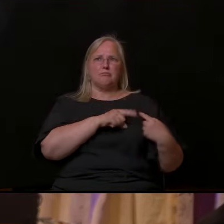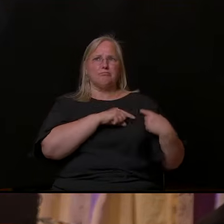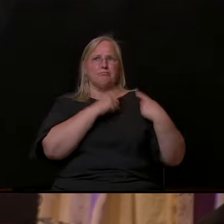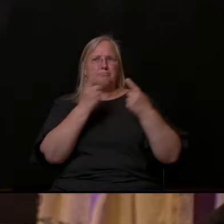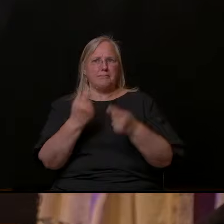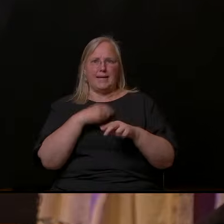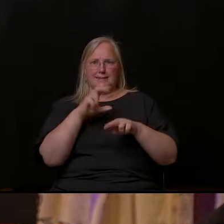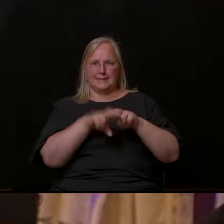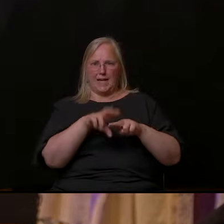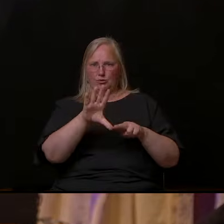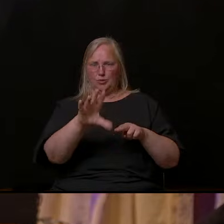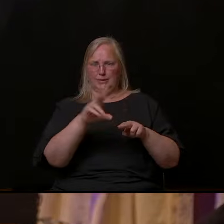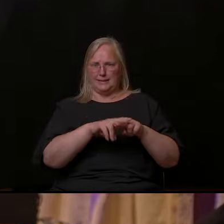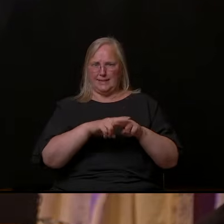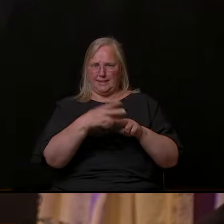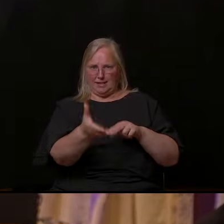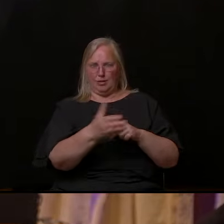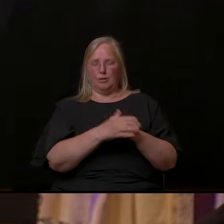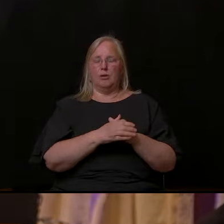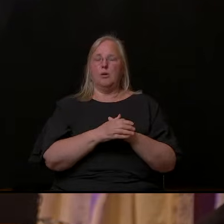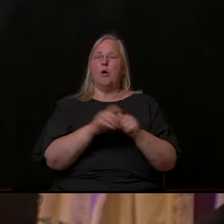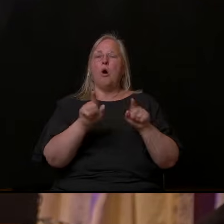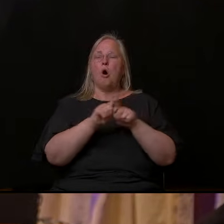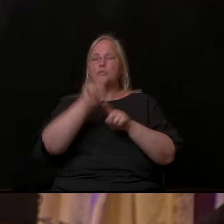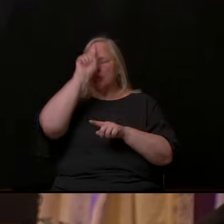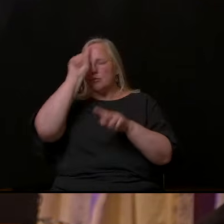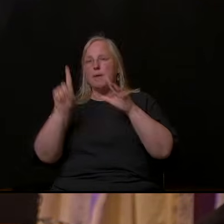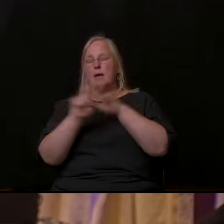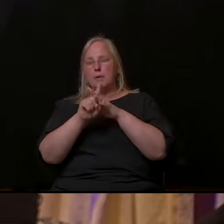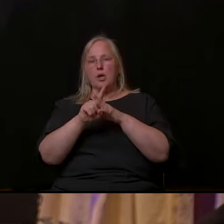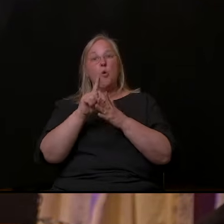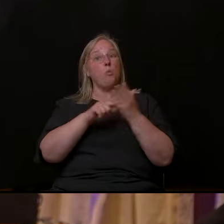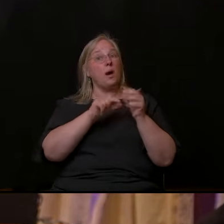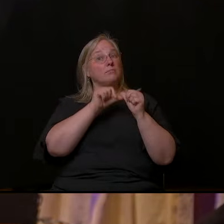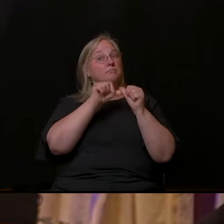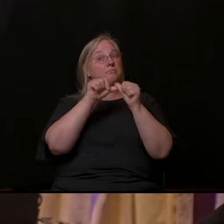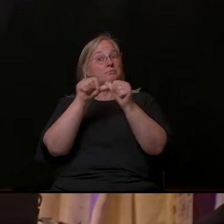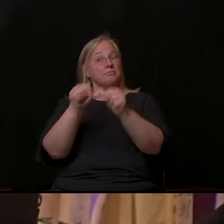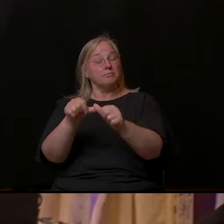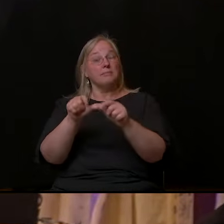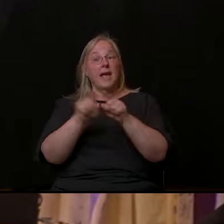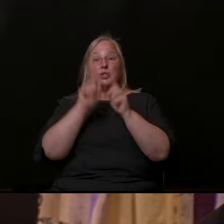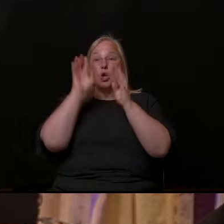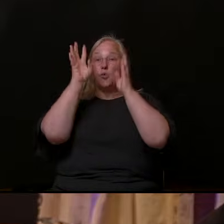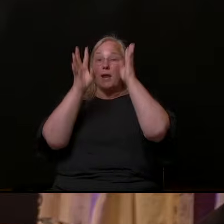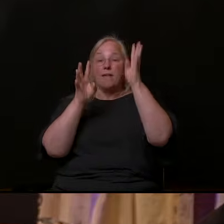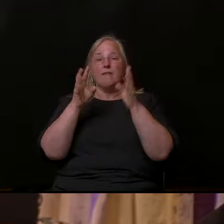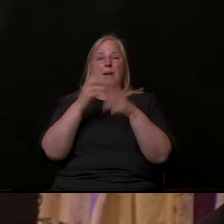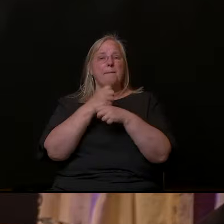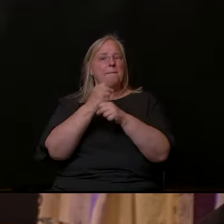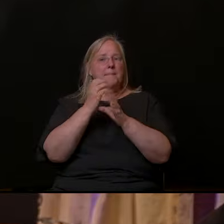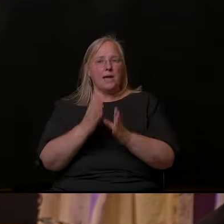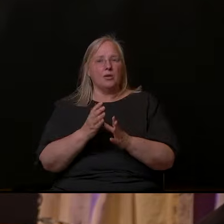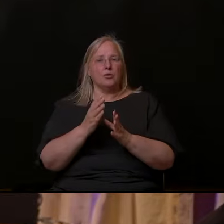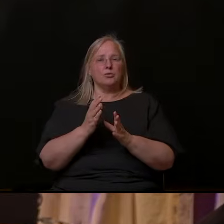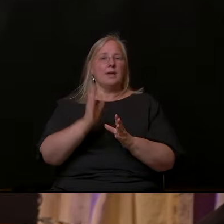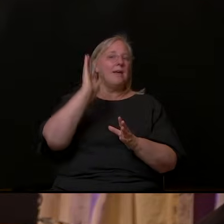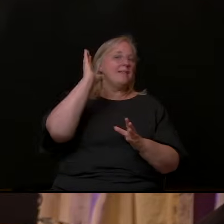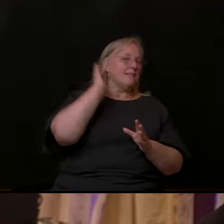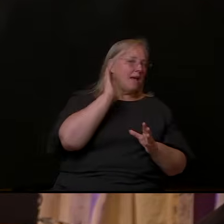It also reminded me of what endures as creatives, makers, then and